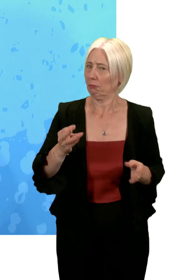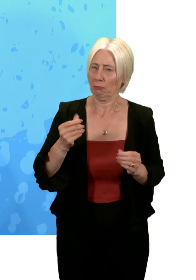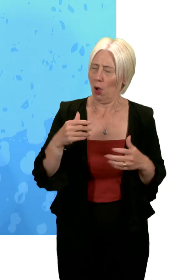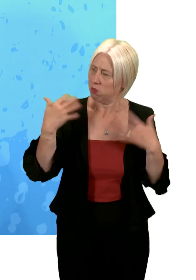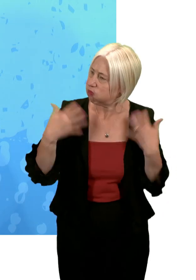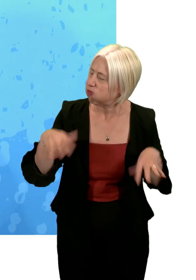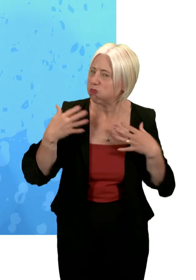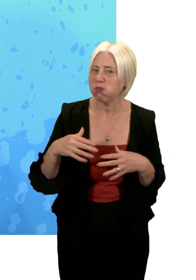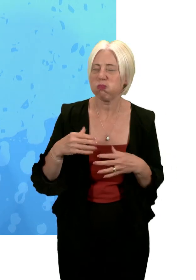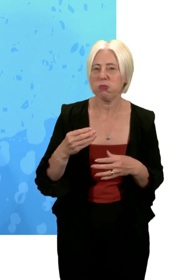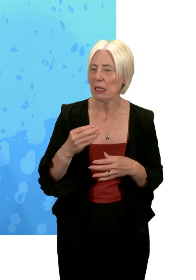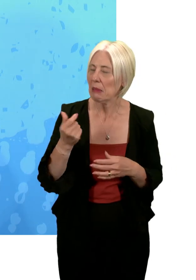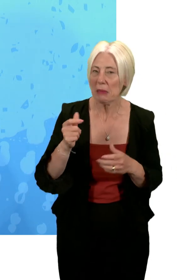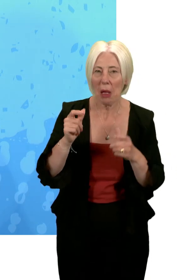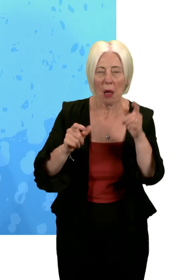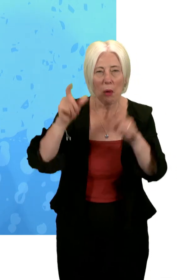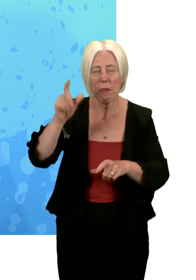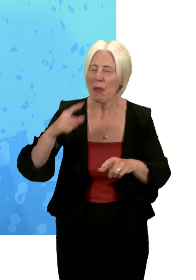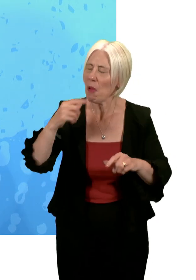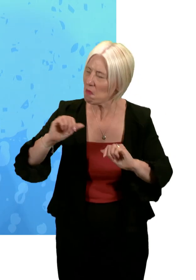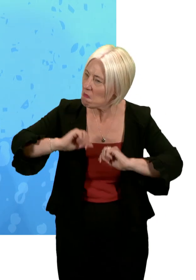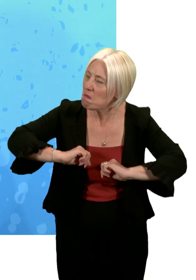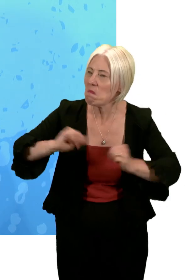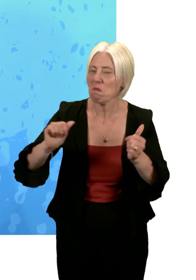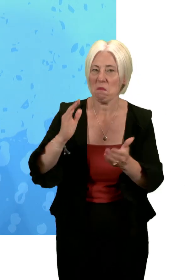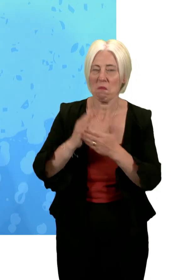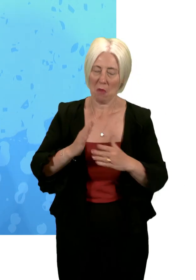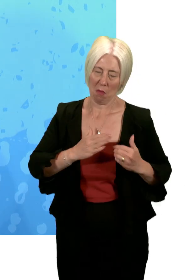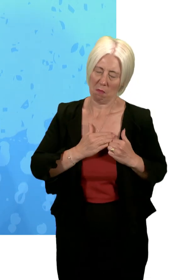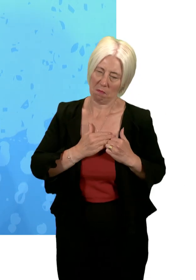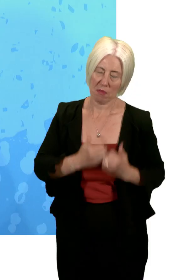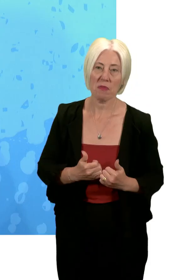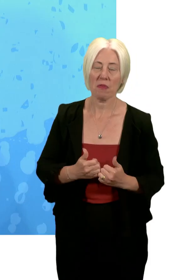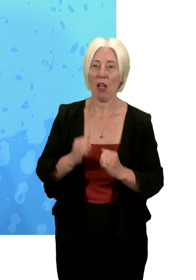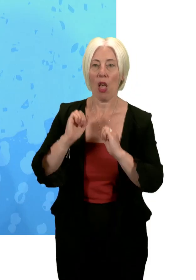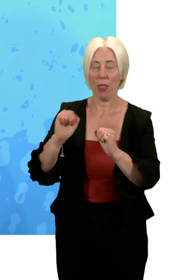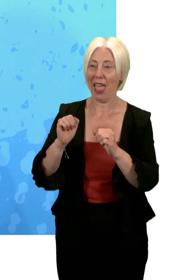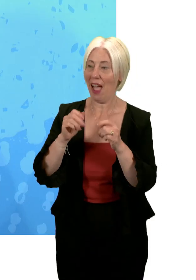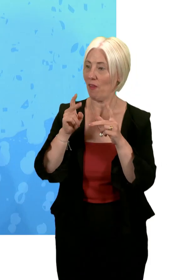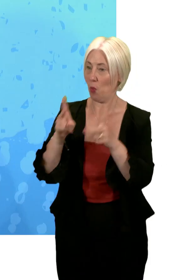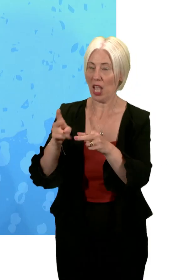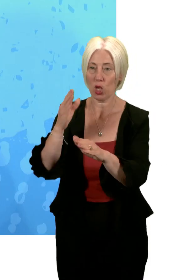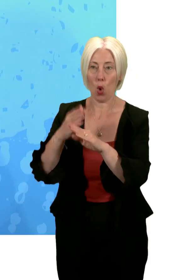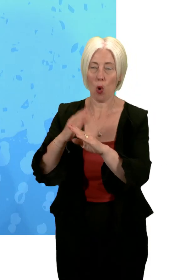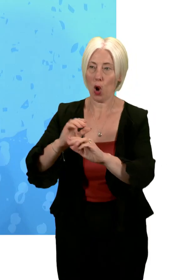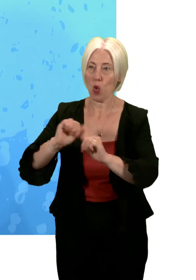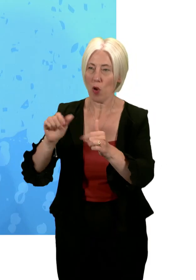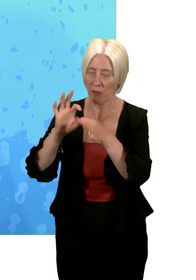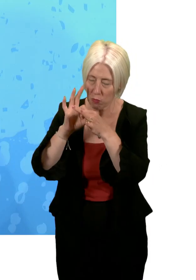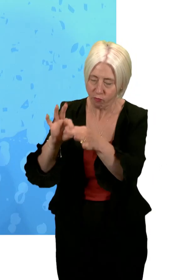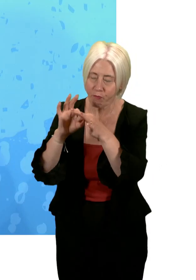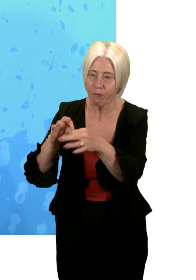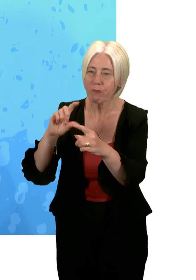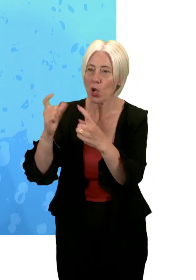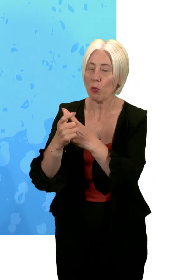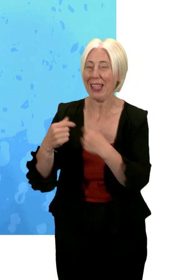amazing individuals out there who are passionate and have got systems at work that are totally engaged with the community. And again, it's a